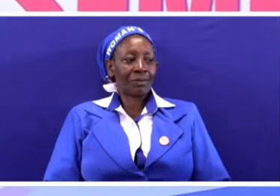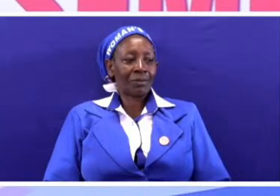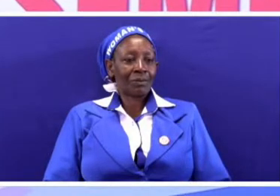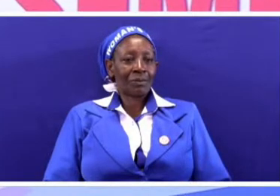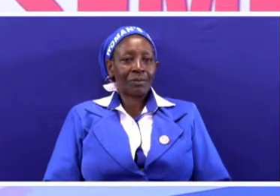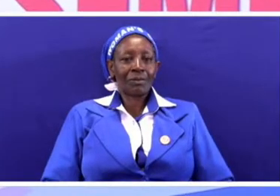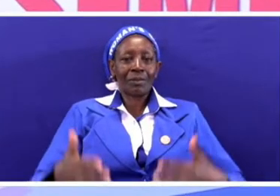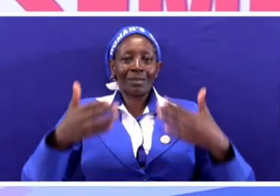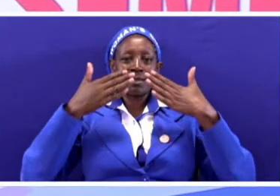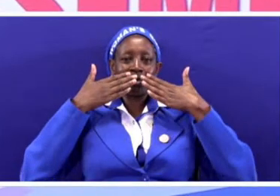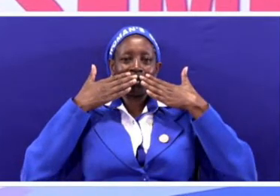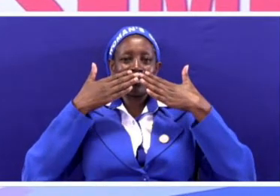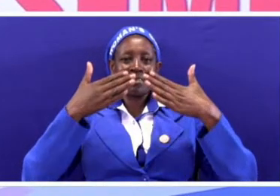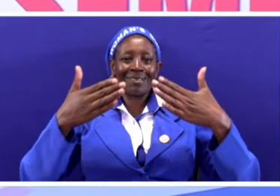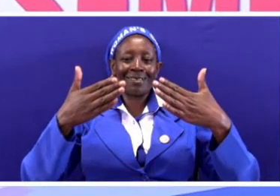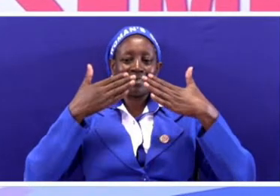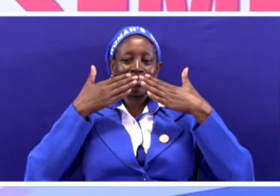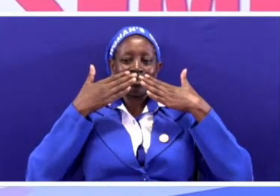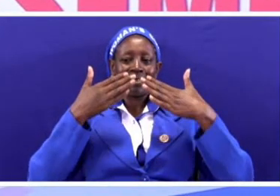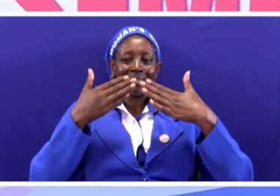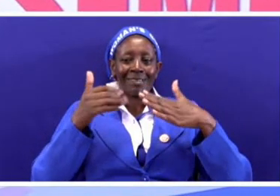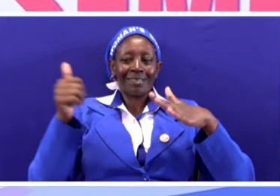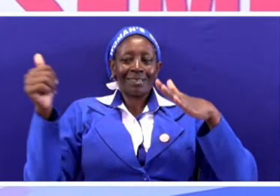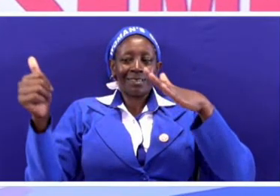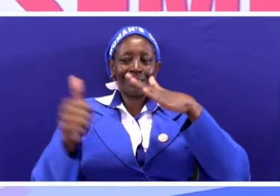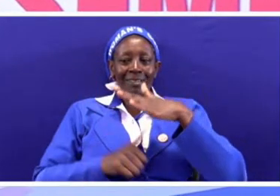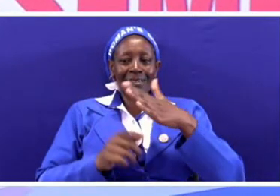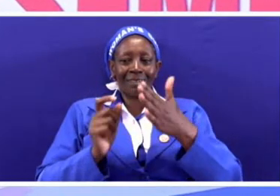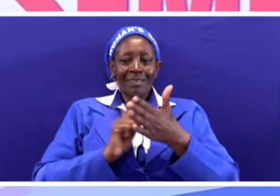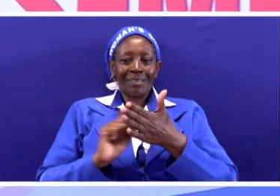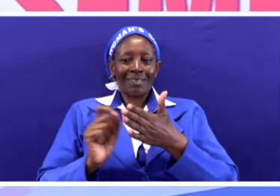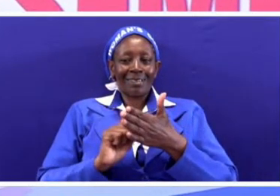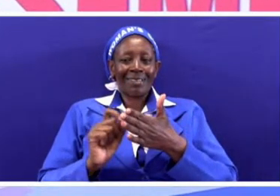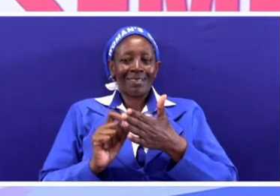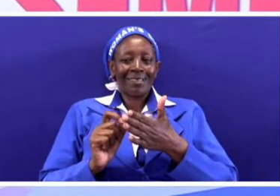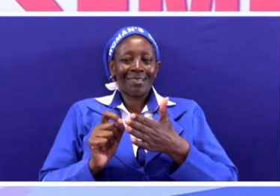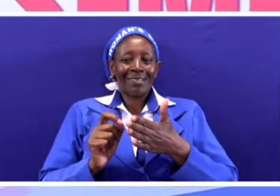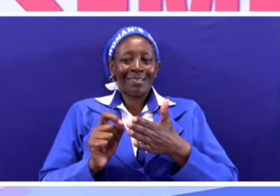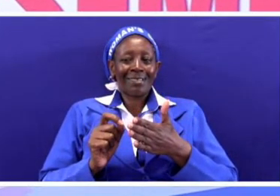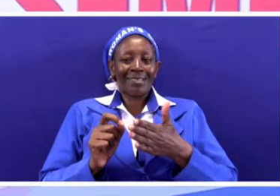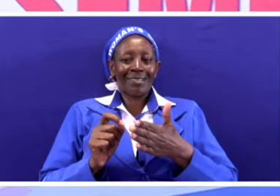Thank you, DSG, and my fellow commissioners.